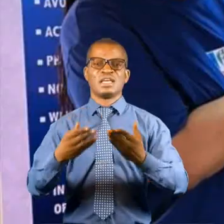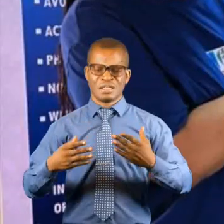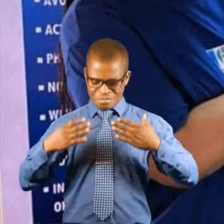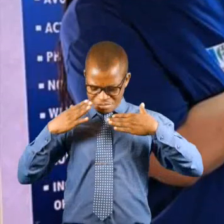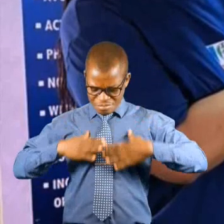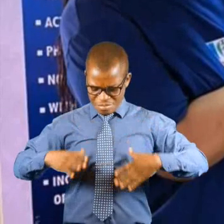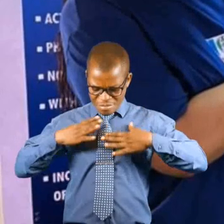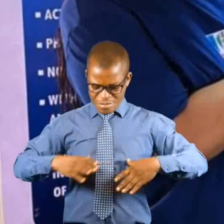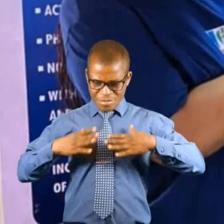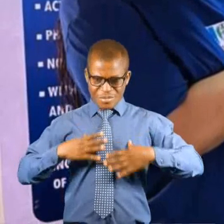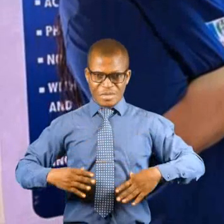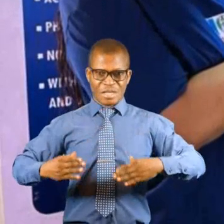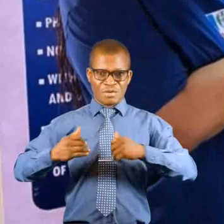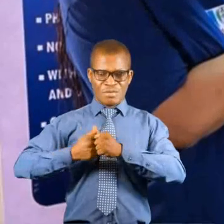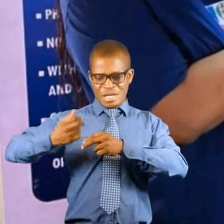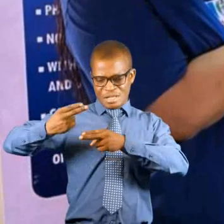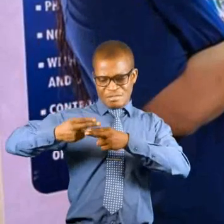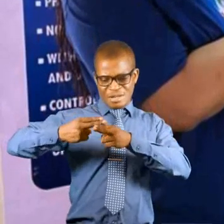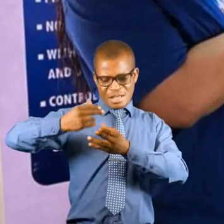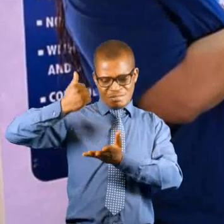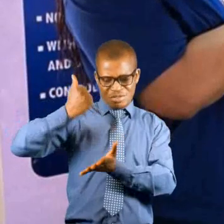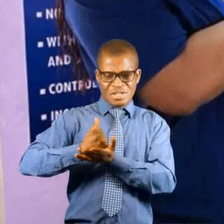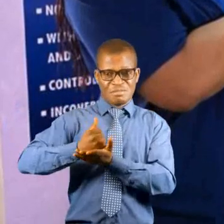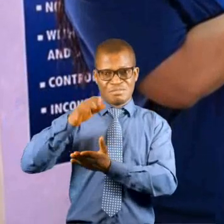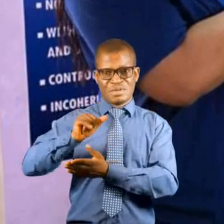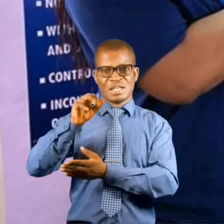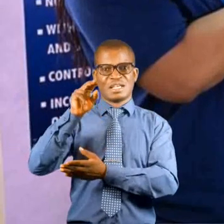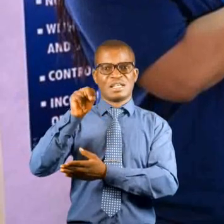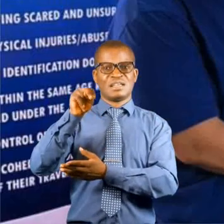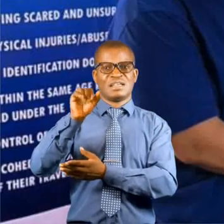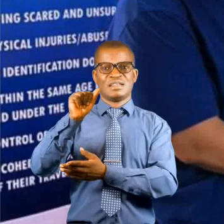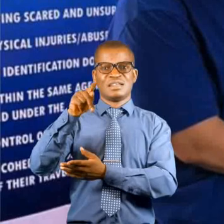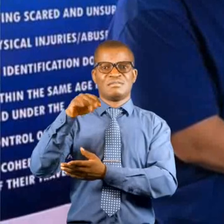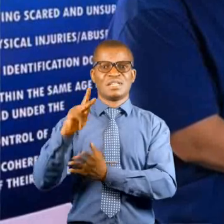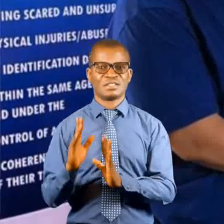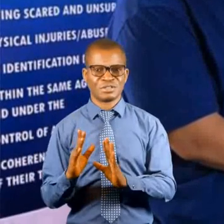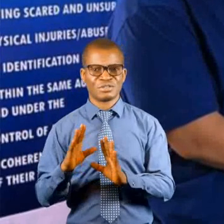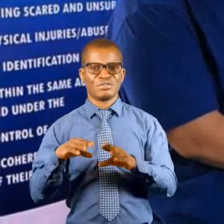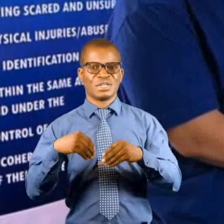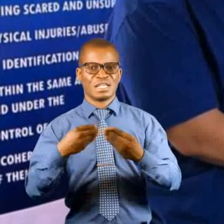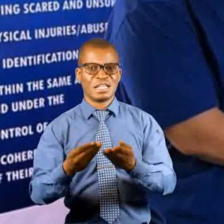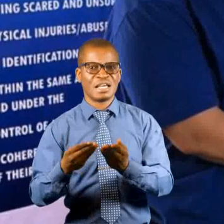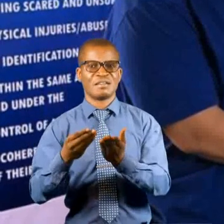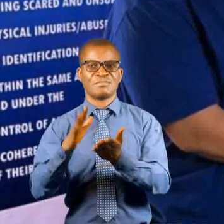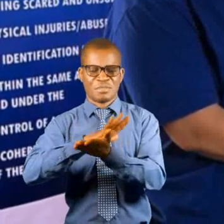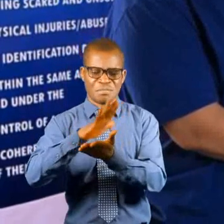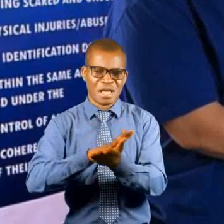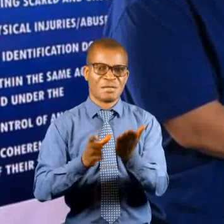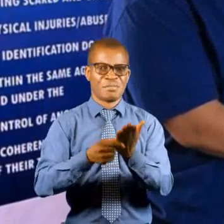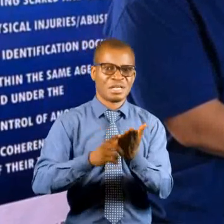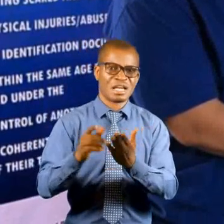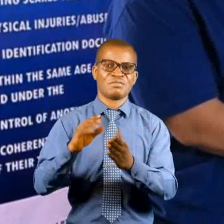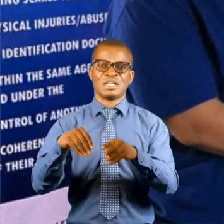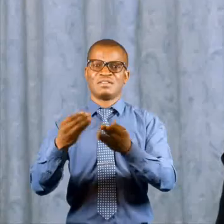jackets that are branded in the name of Naptip. We give them roll-up banners, we give